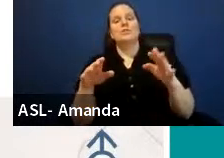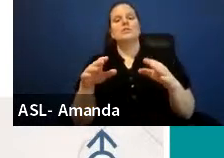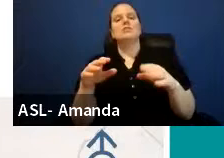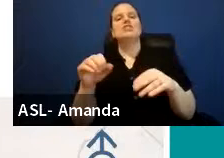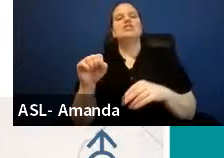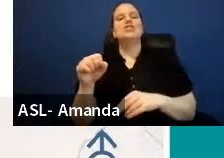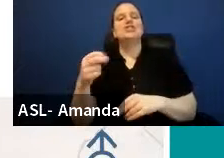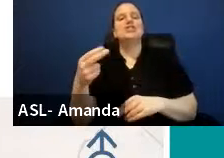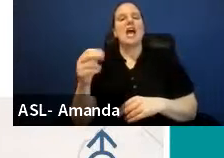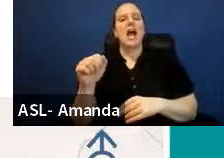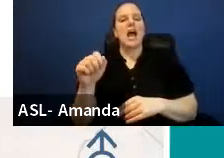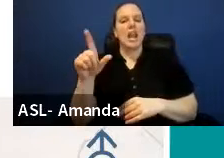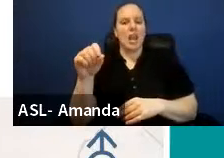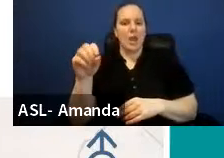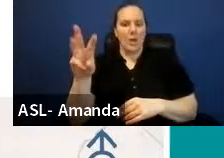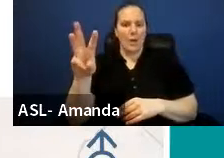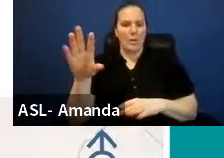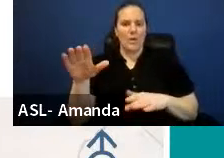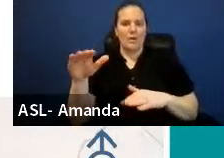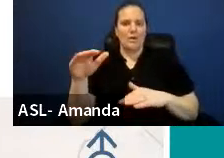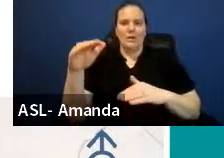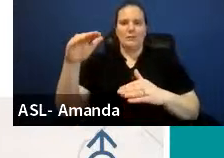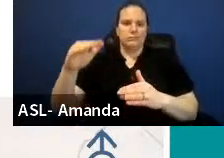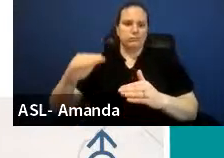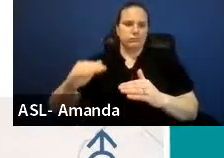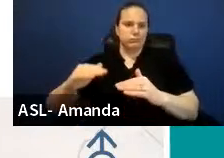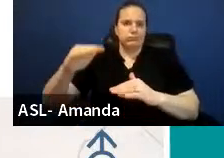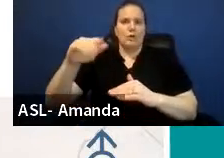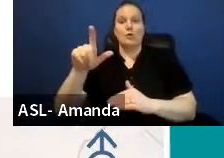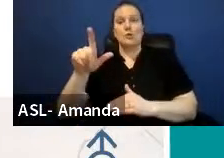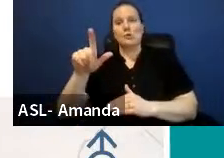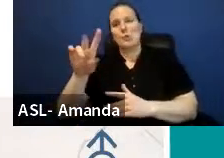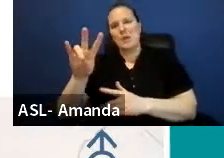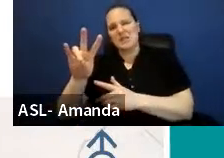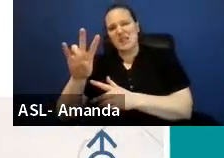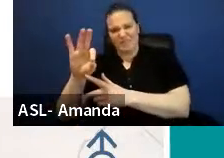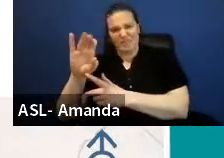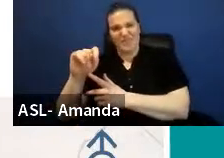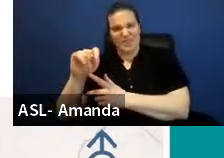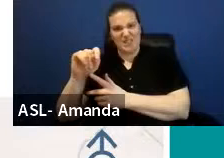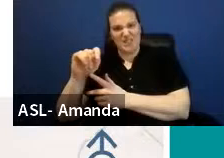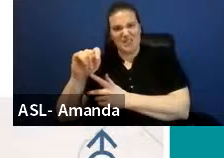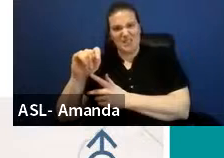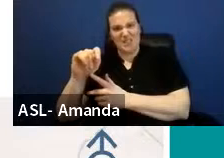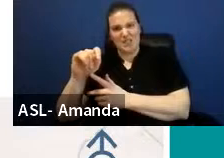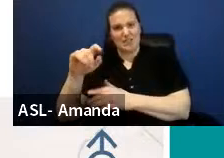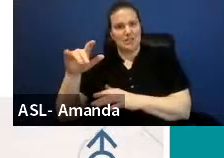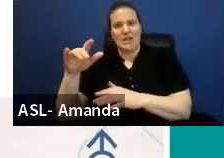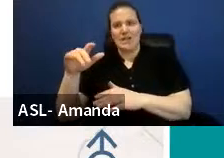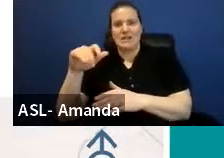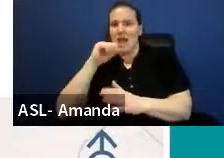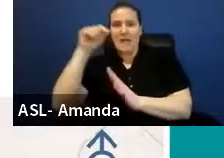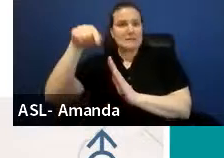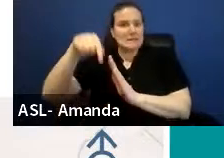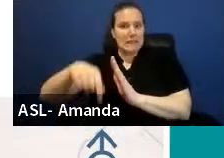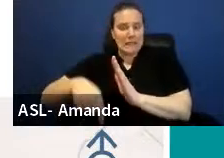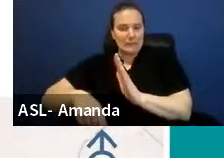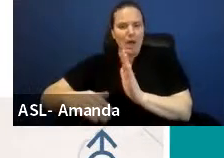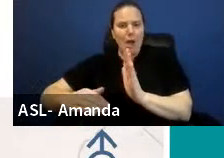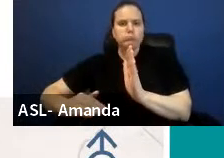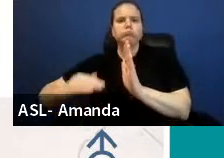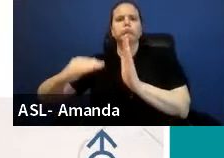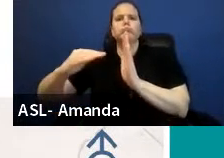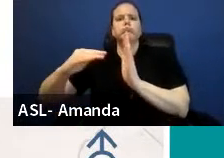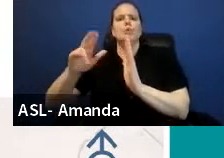that's at 27 feet is that shallow draft. And so that